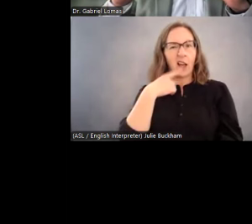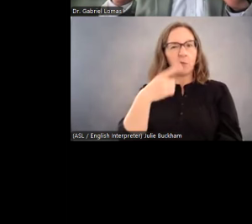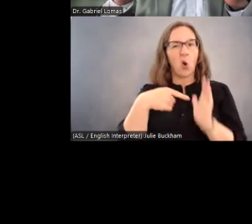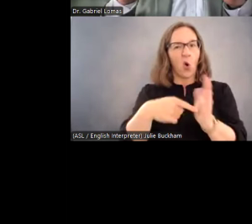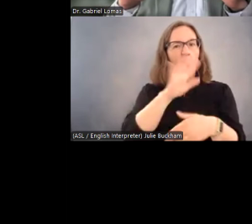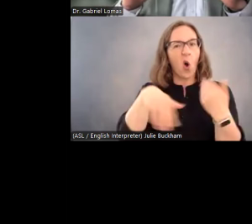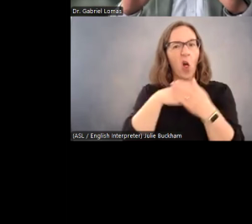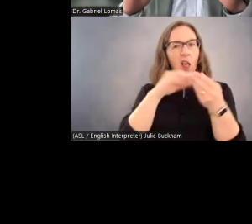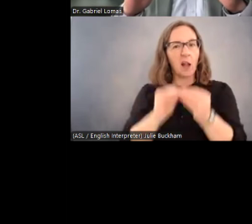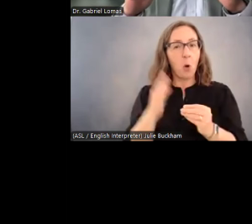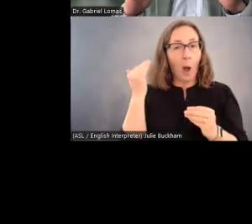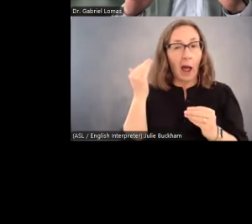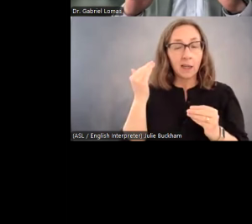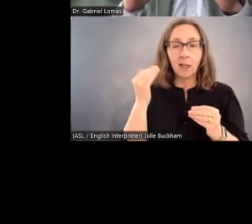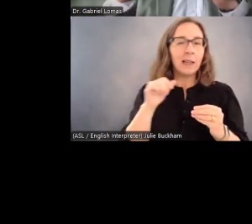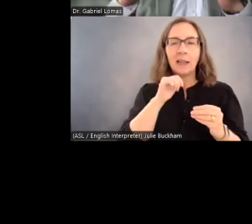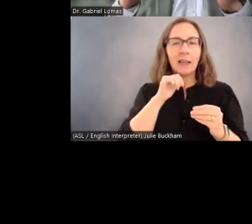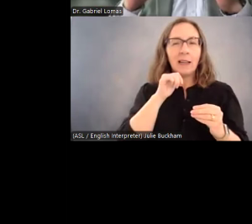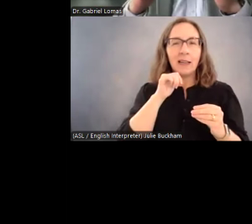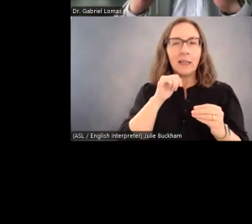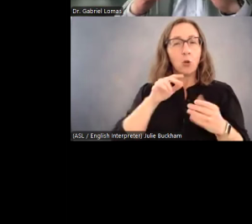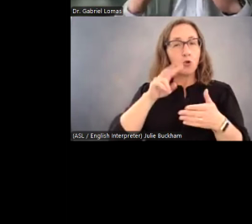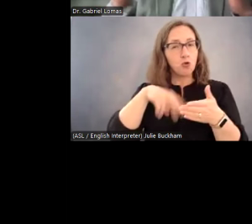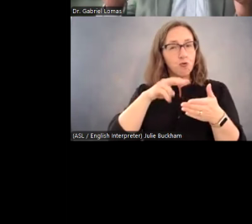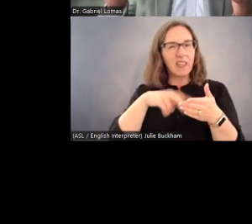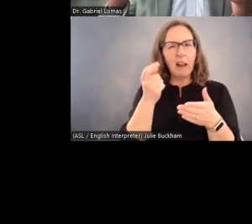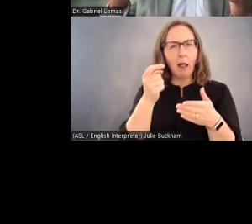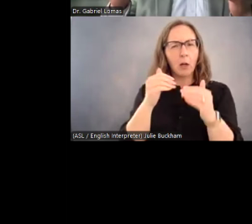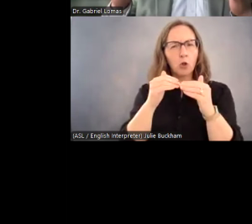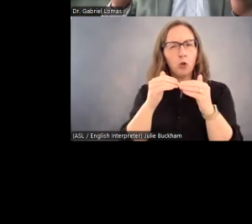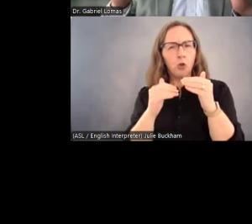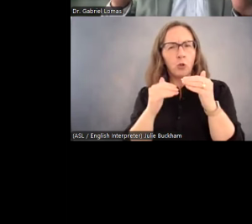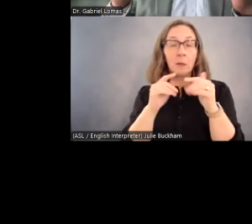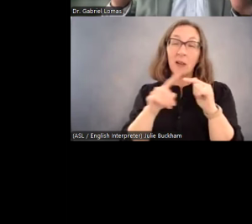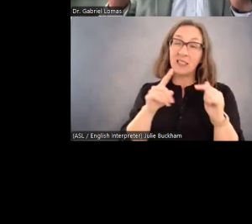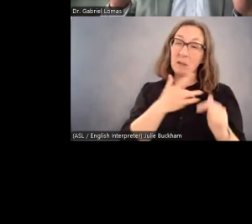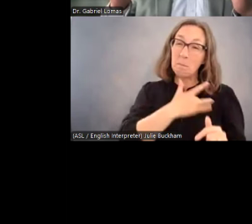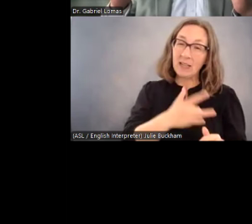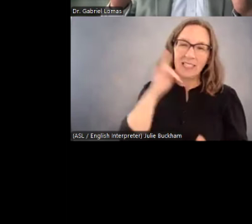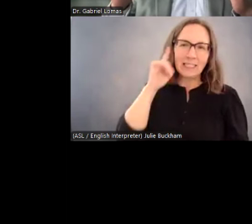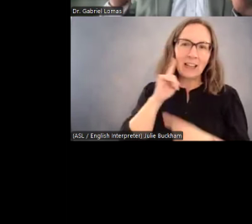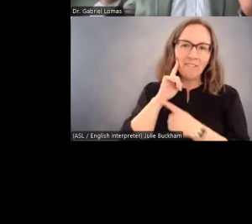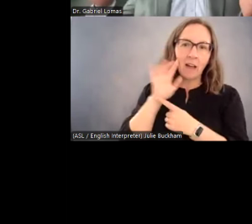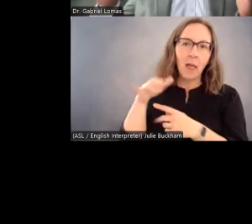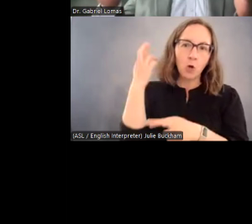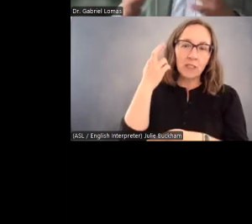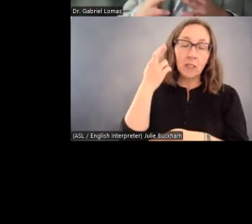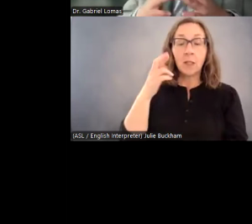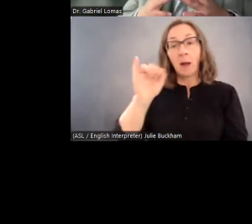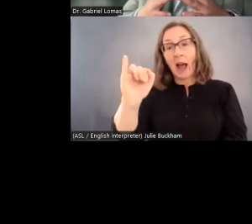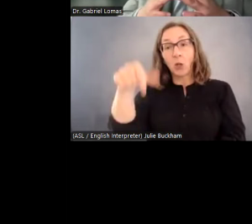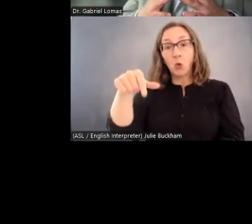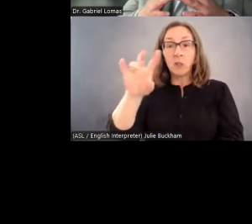who's not I mean, his reading is delayed, but that's often because he's deaf. But his IQ at 77, that's really